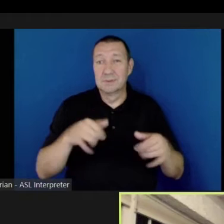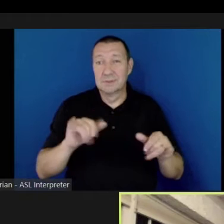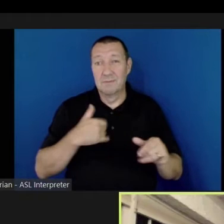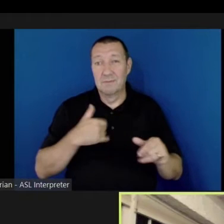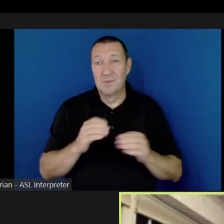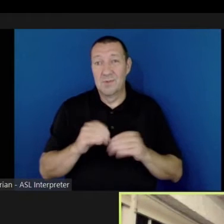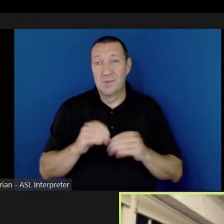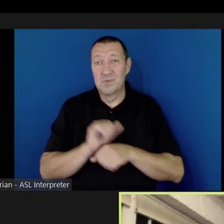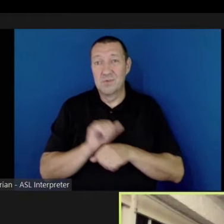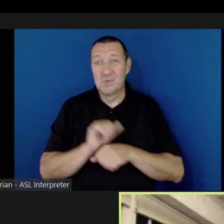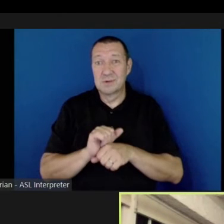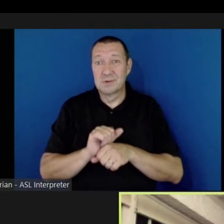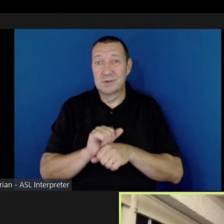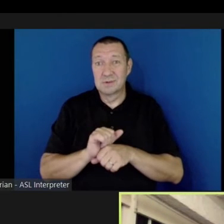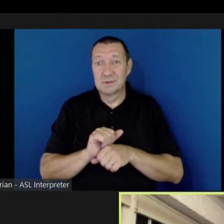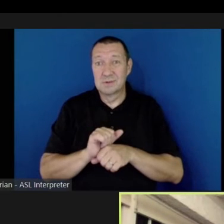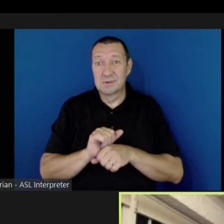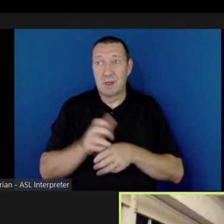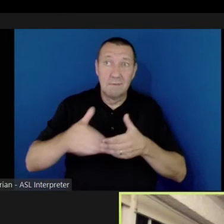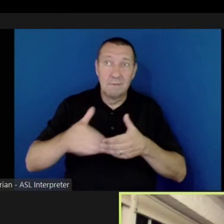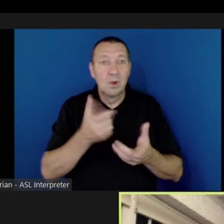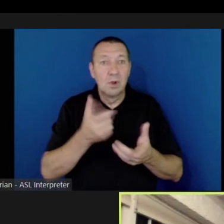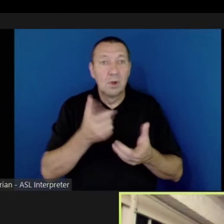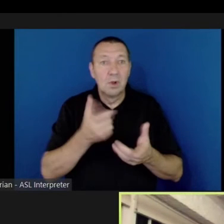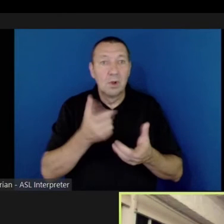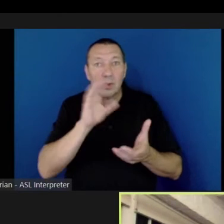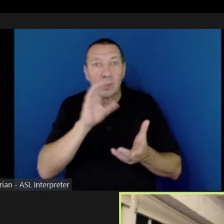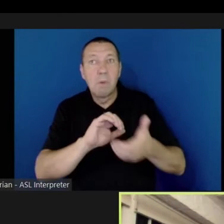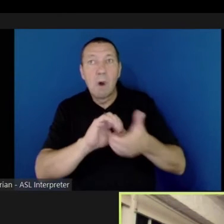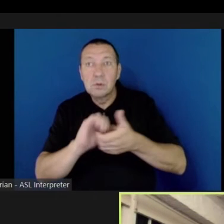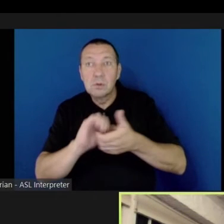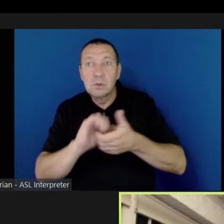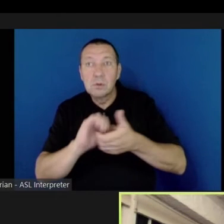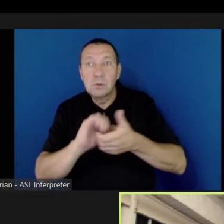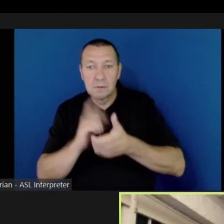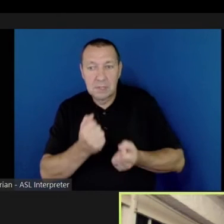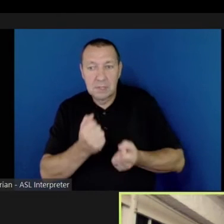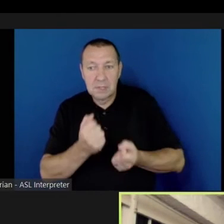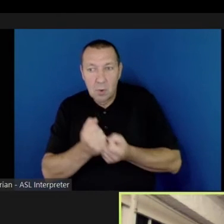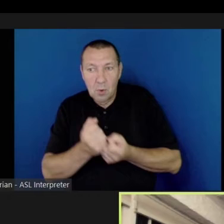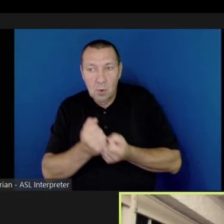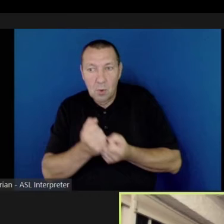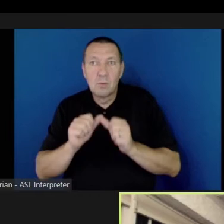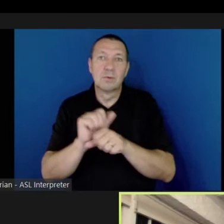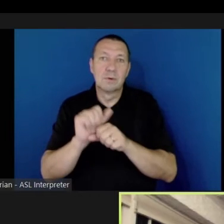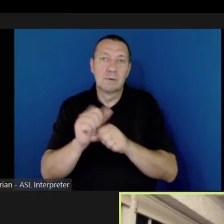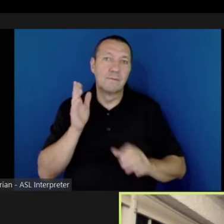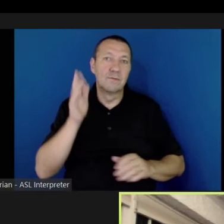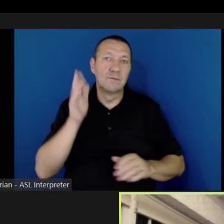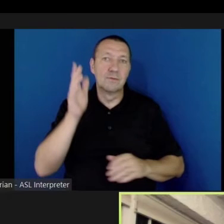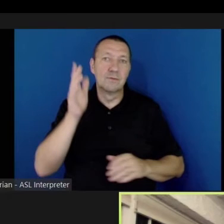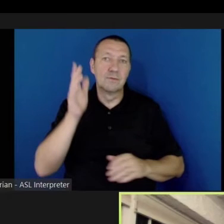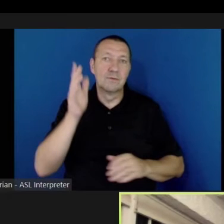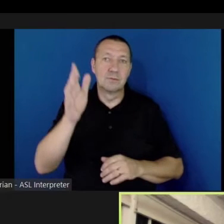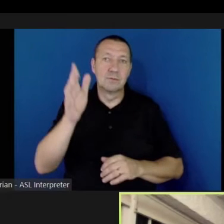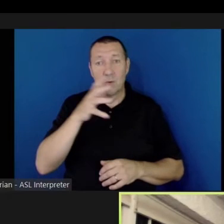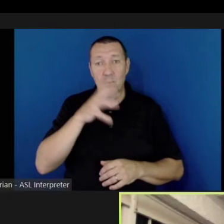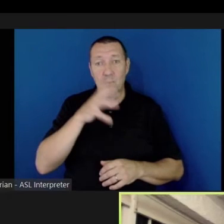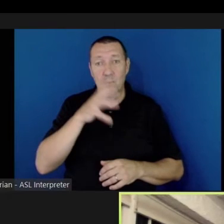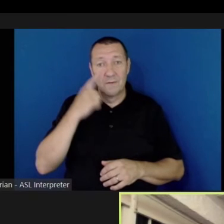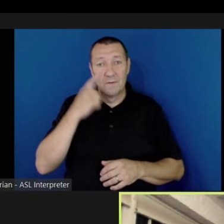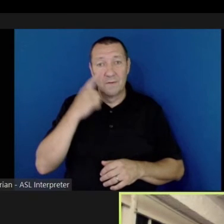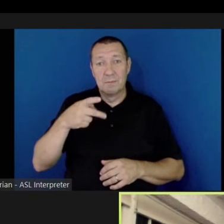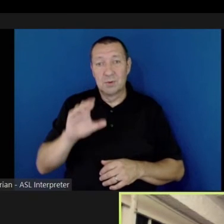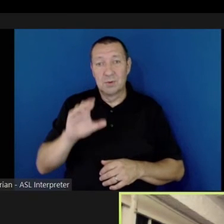but we're looking for more partners to be able to sustain this work well into the future. And I think Women of Peace Corps Legacy